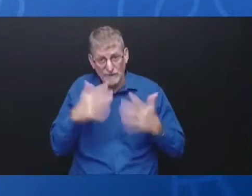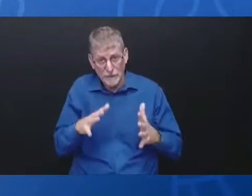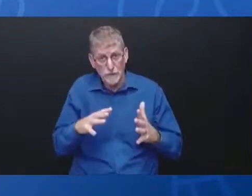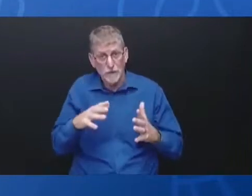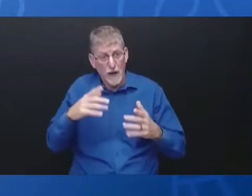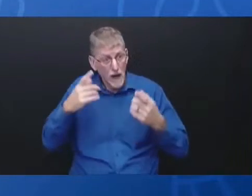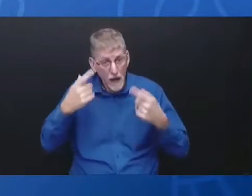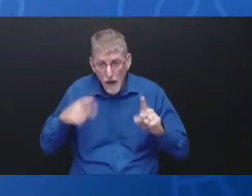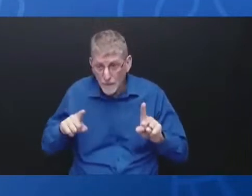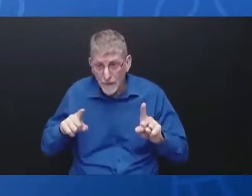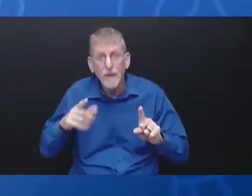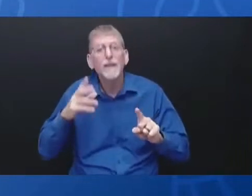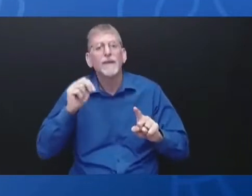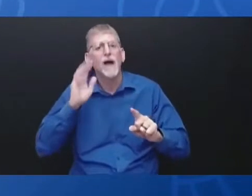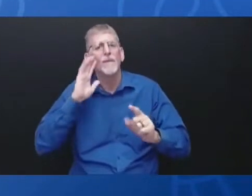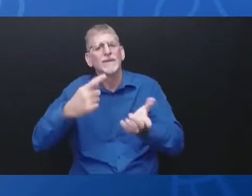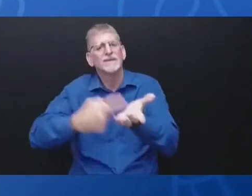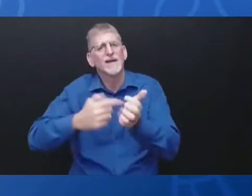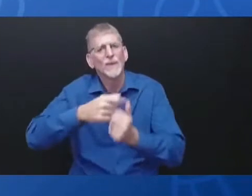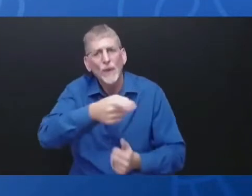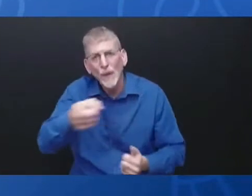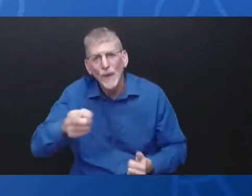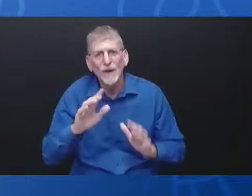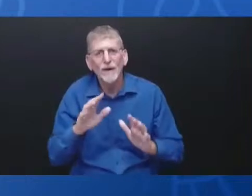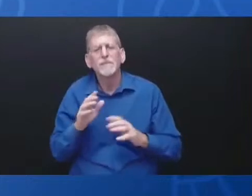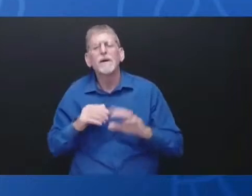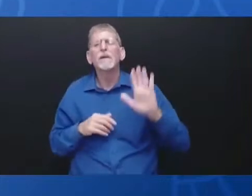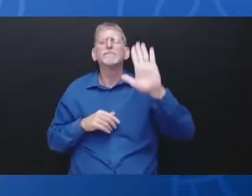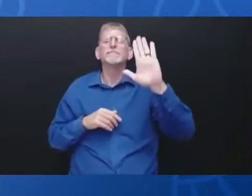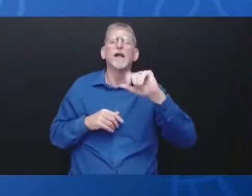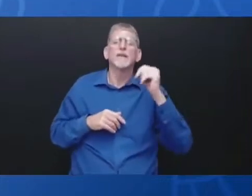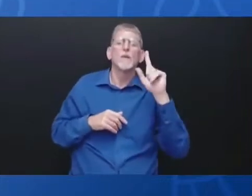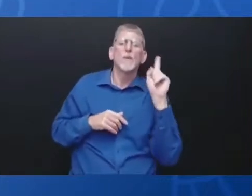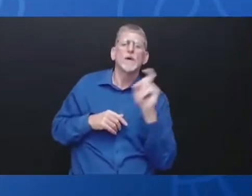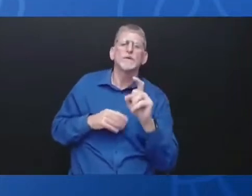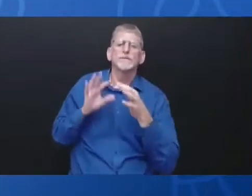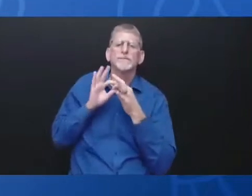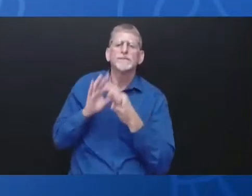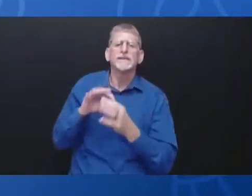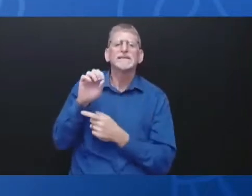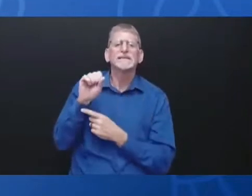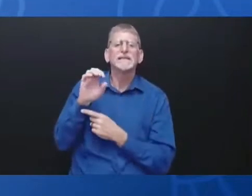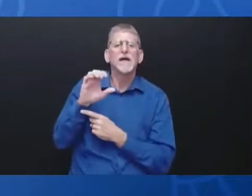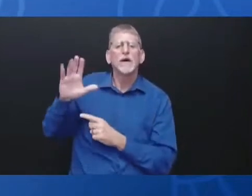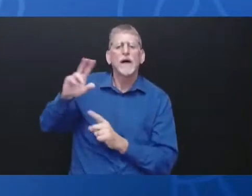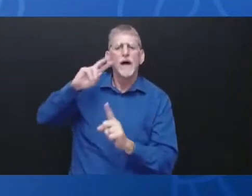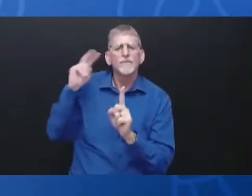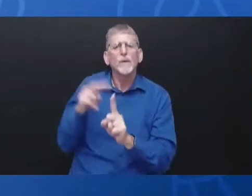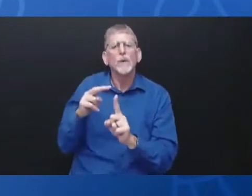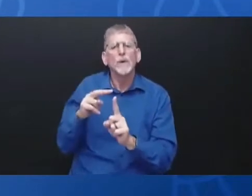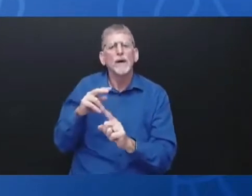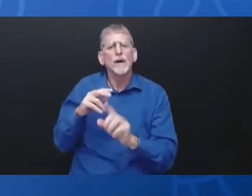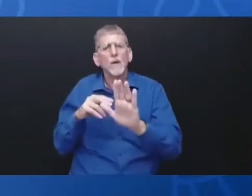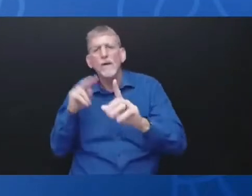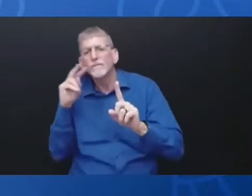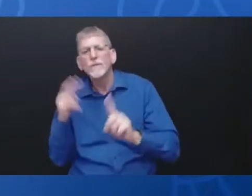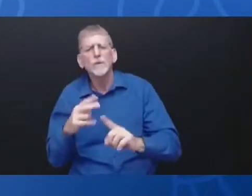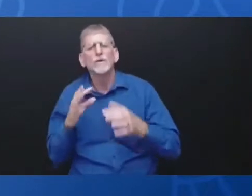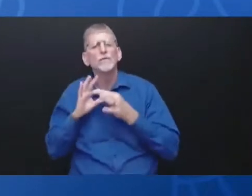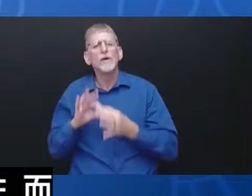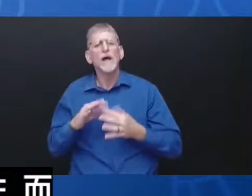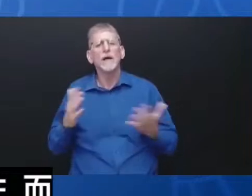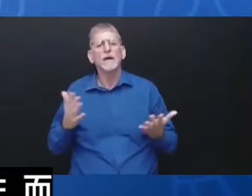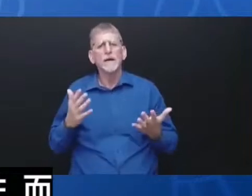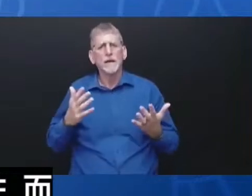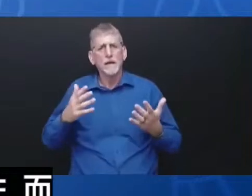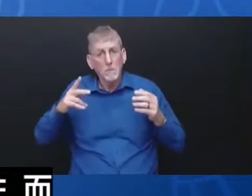also yes. About your view, the Secretary's view, about the legality of a foreign